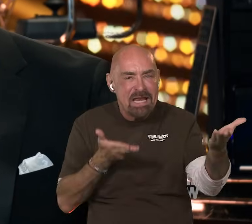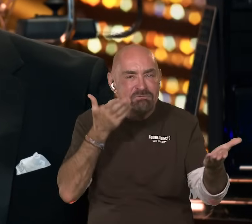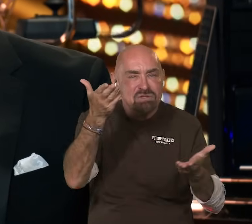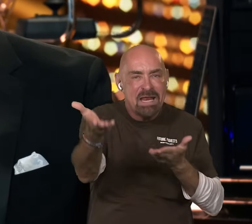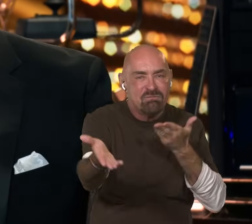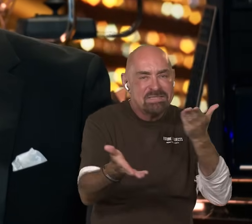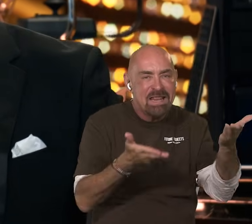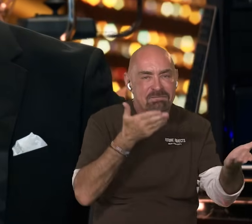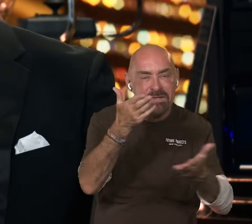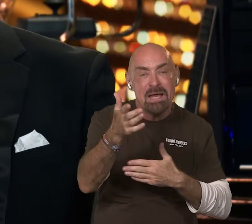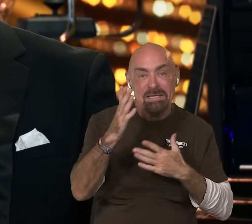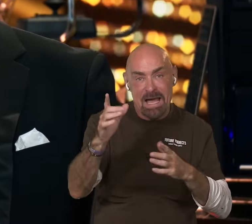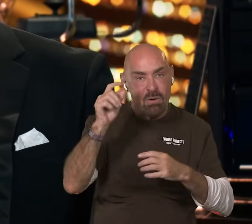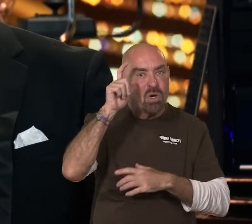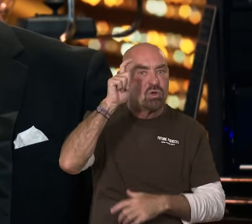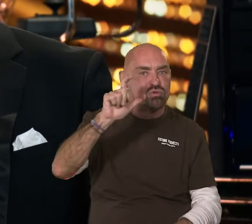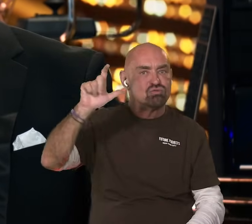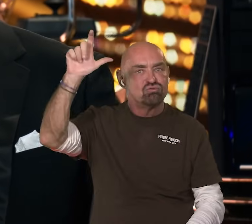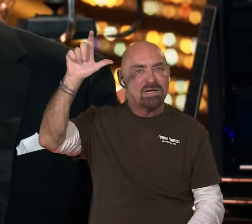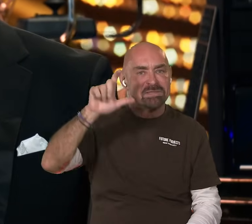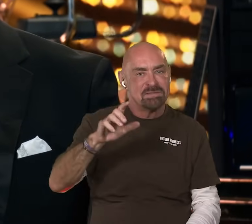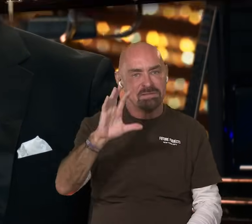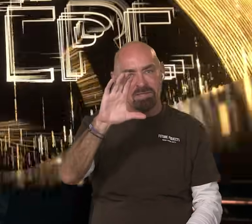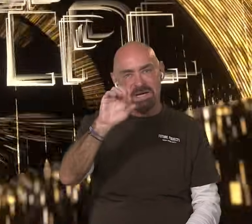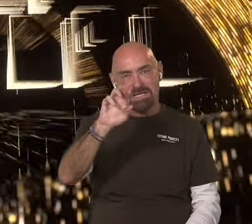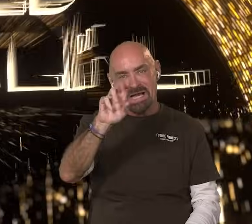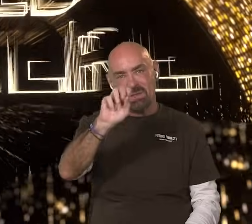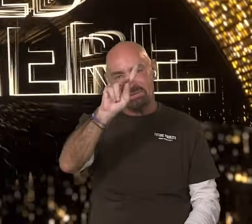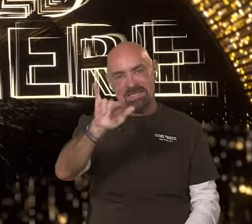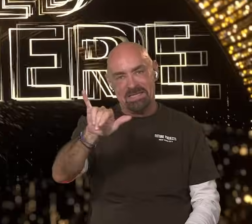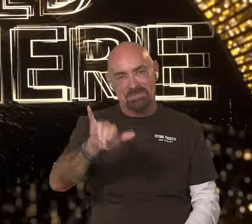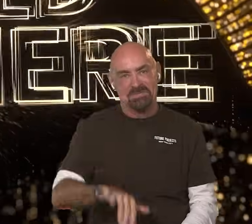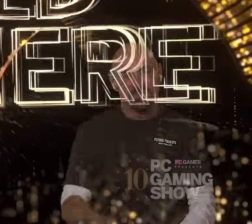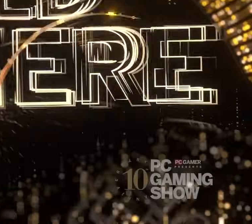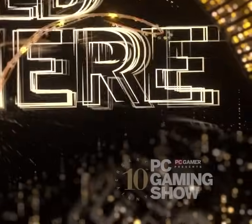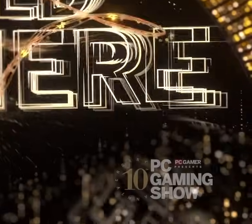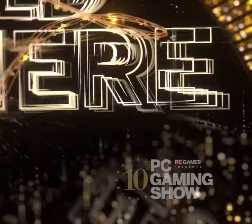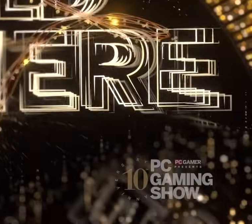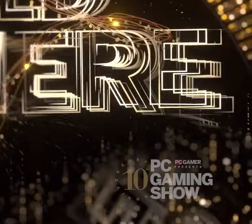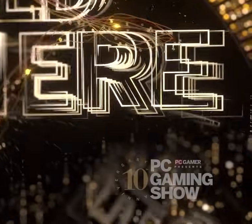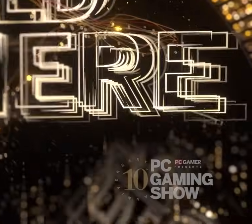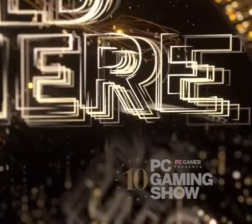delivery service. Let's take a visit to Crescent County.